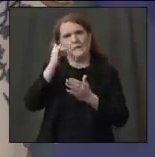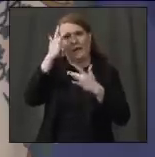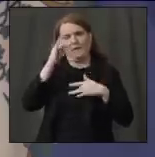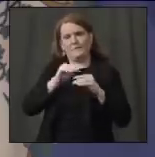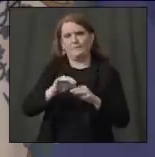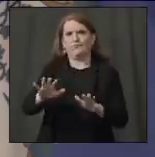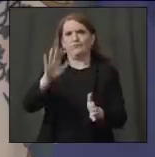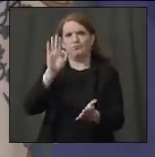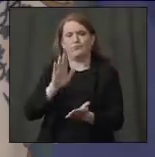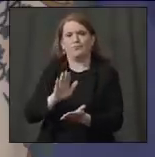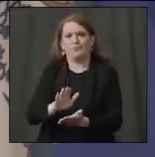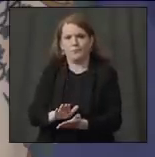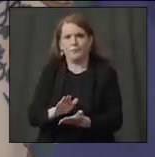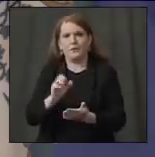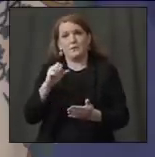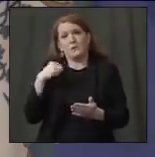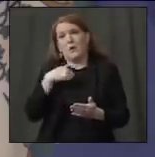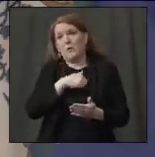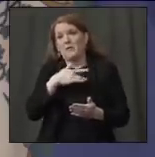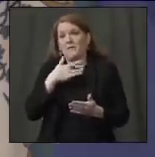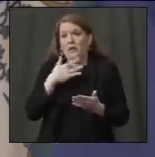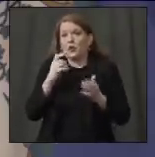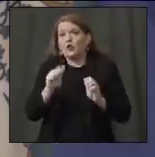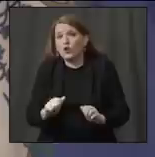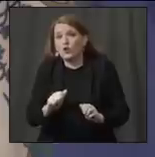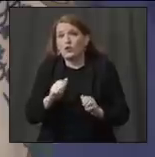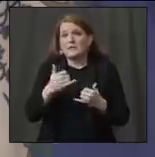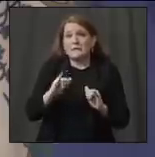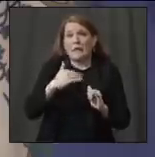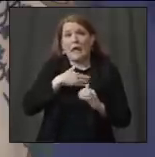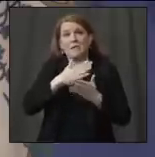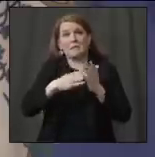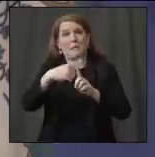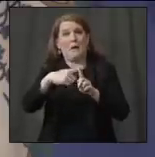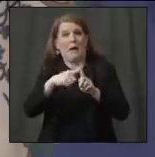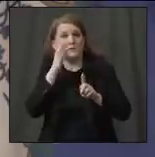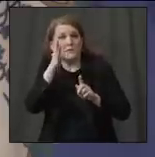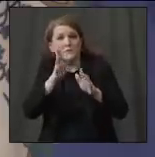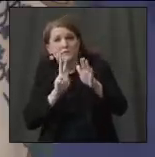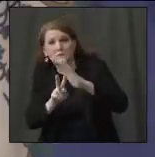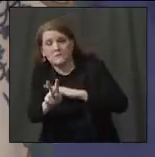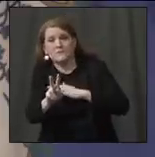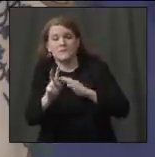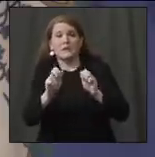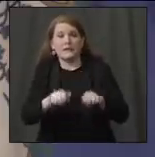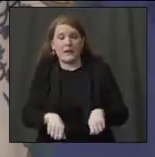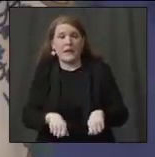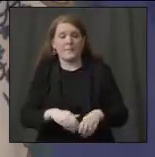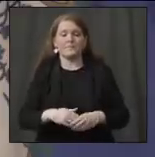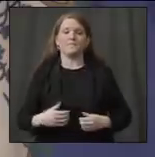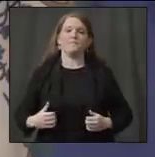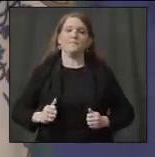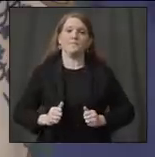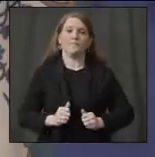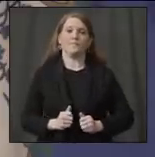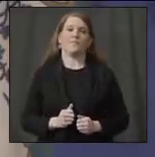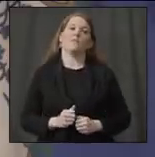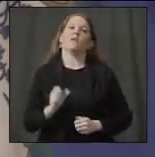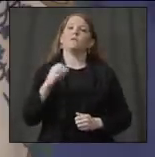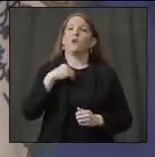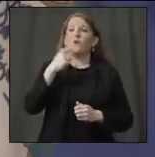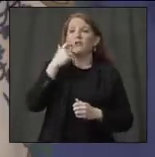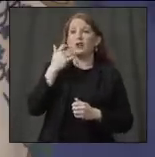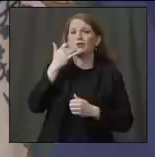to do and what we've got to do appropriately. The supply chain, I just got off the phone with all our fellow governors